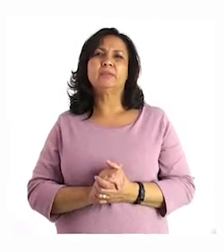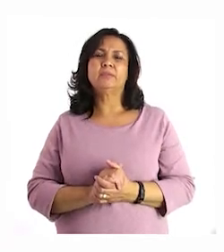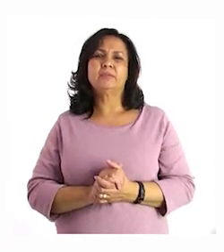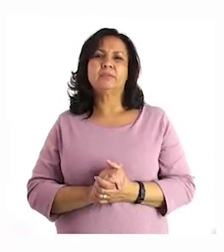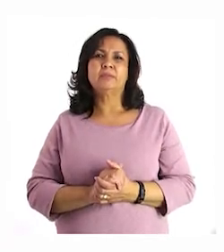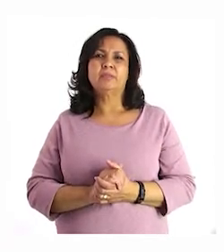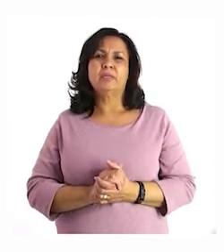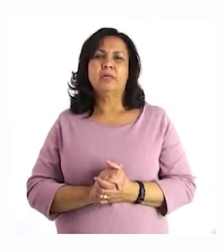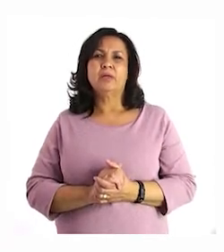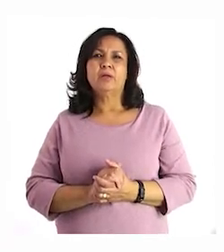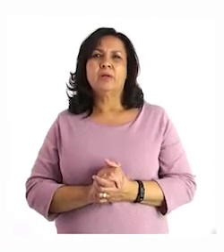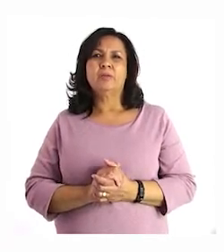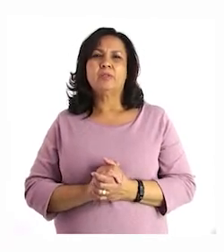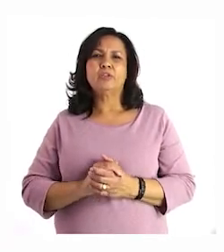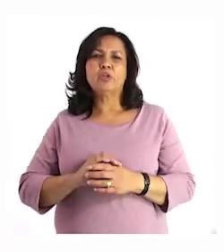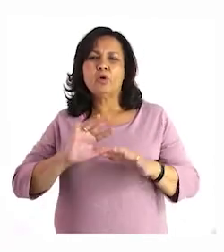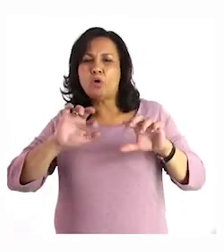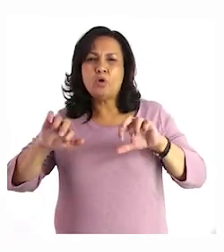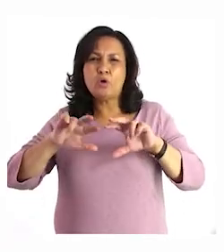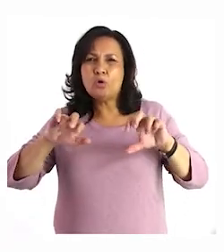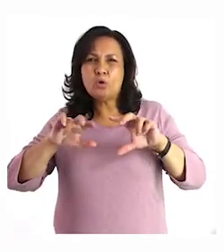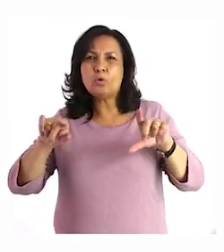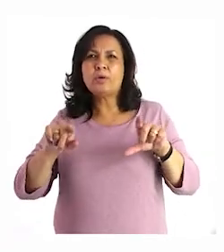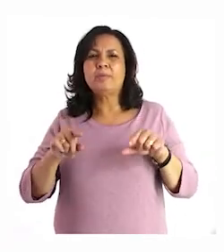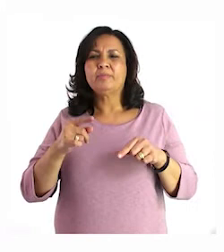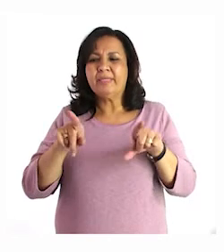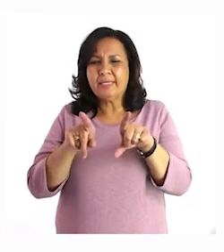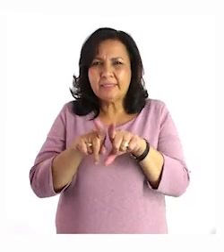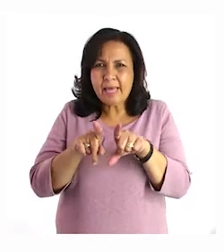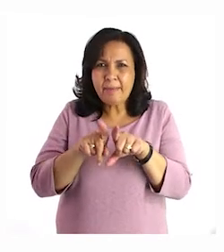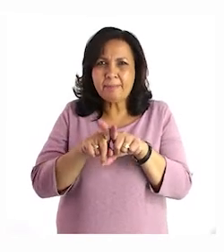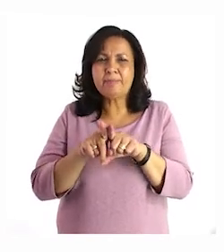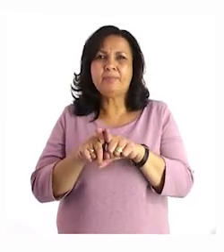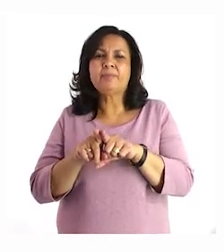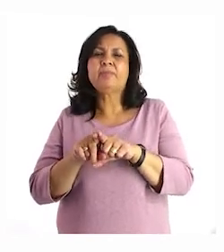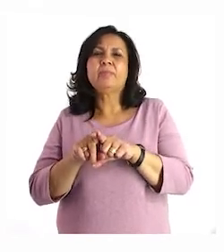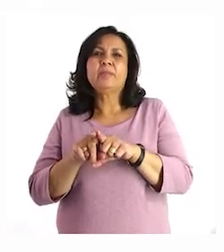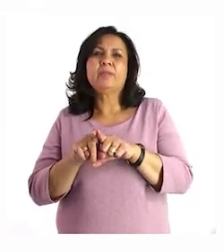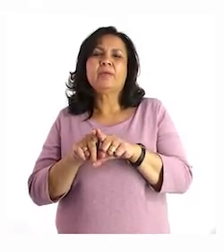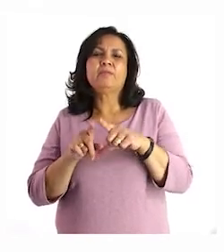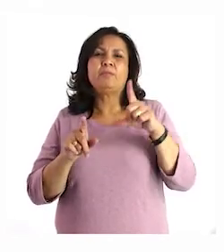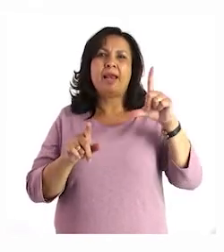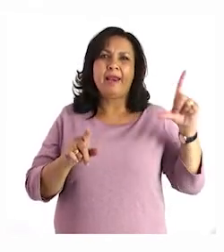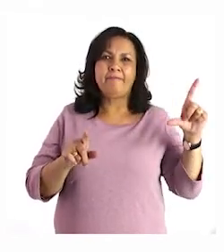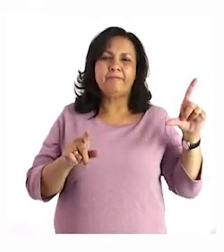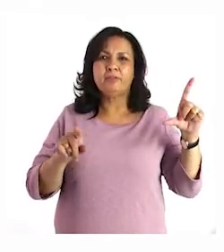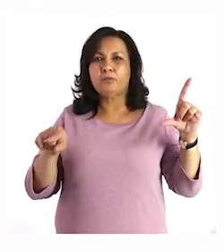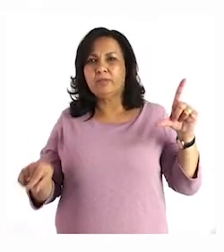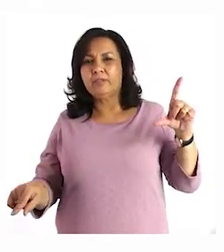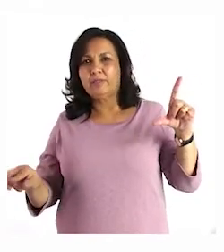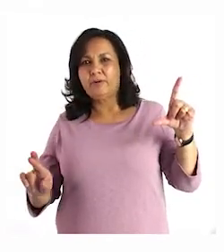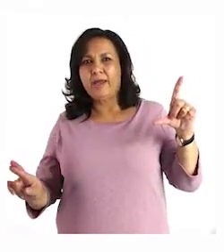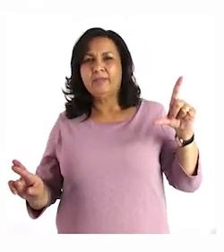You have to find the one that is exactly the same as the one on the left side. You may